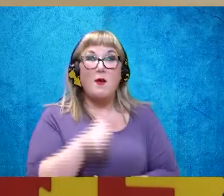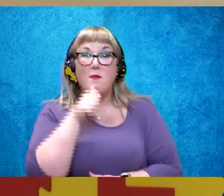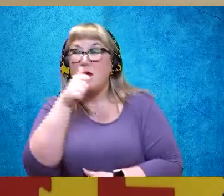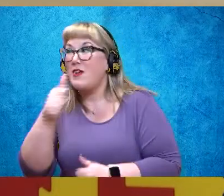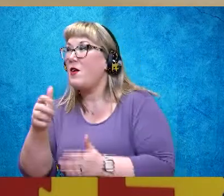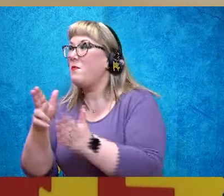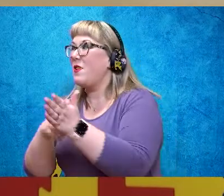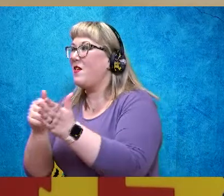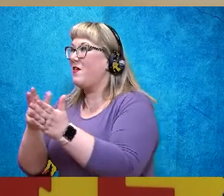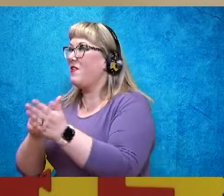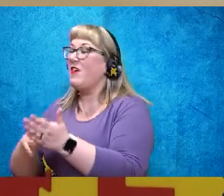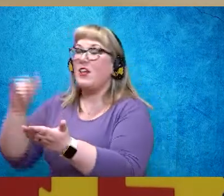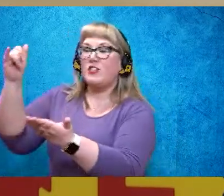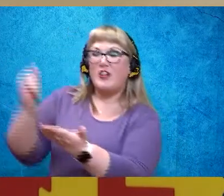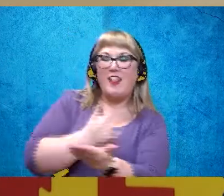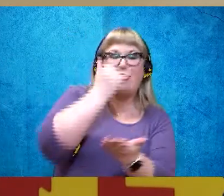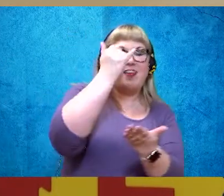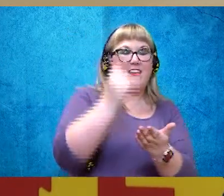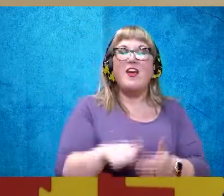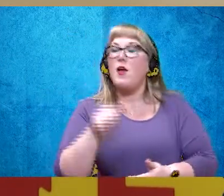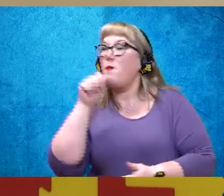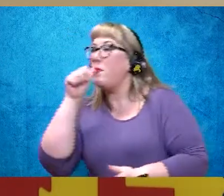Peanut, peanut butter, jelly.